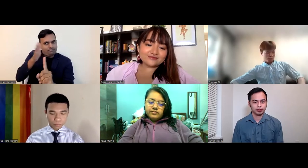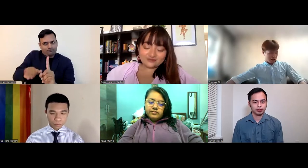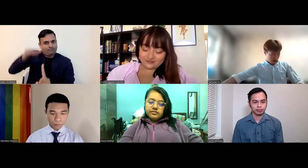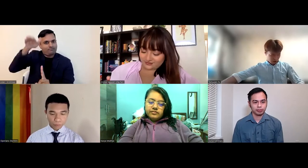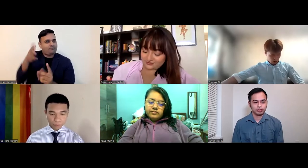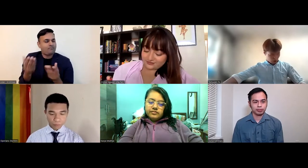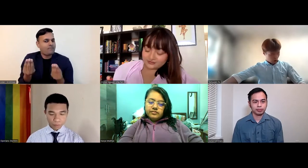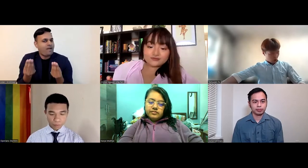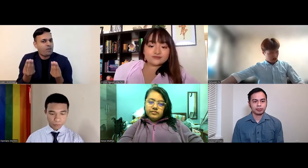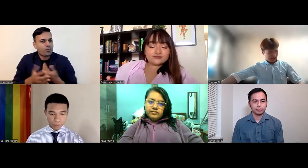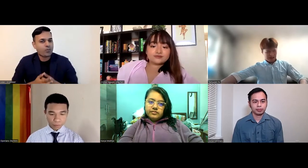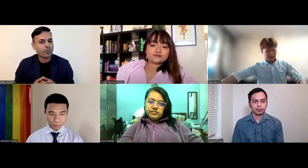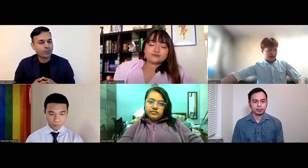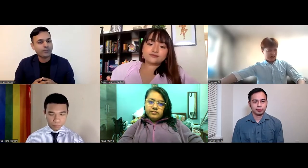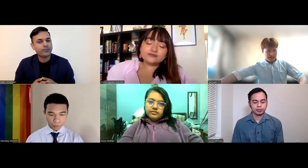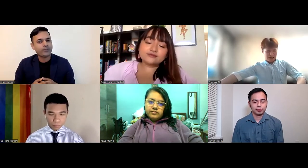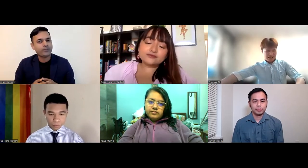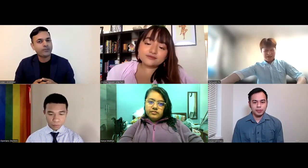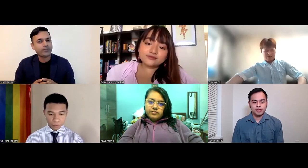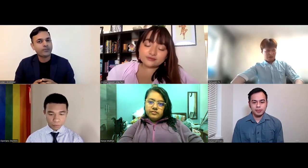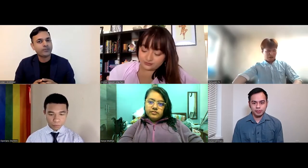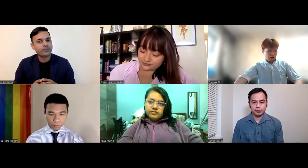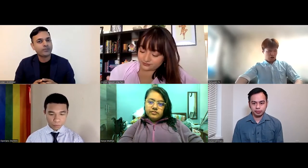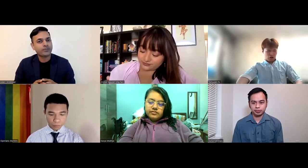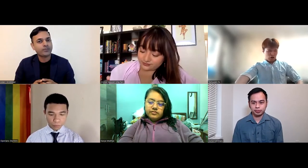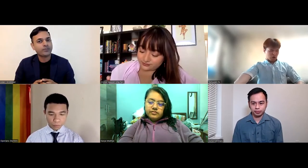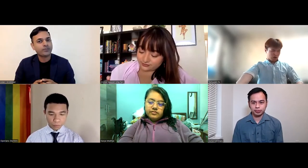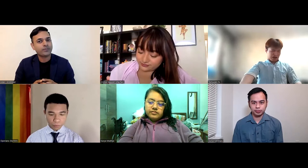As far as my personal experience,